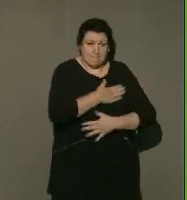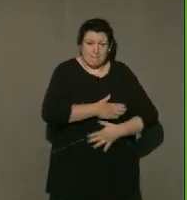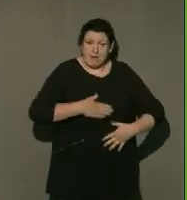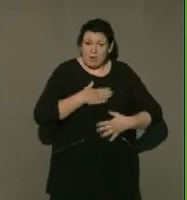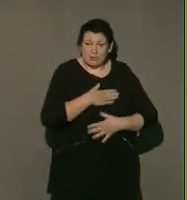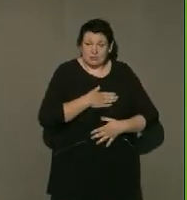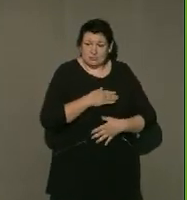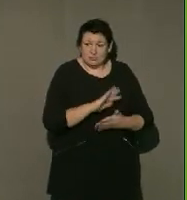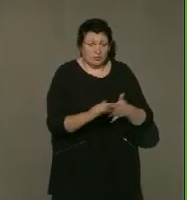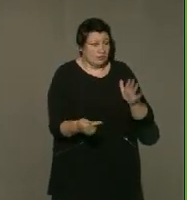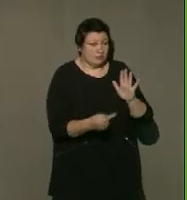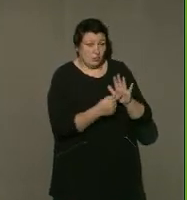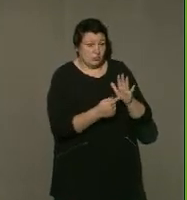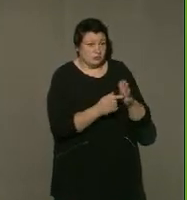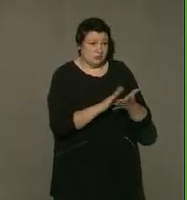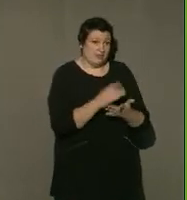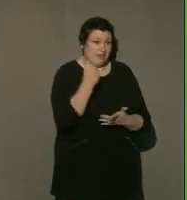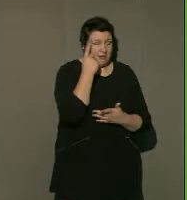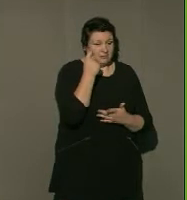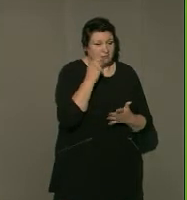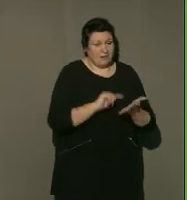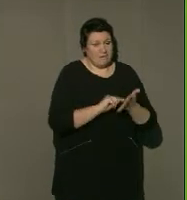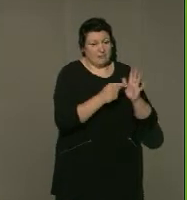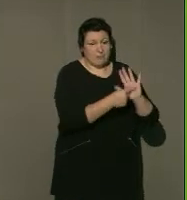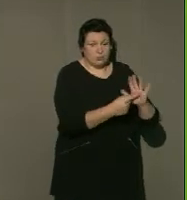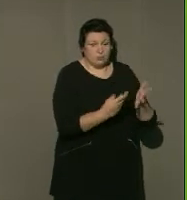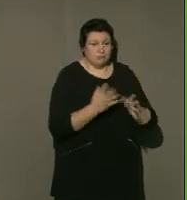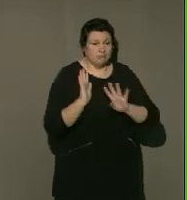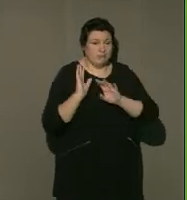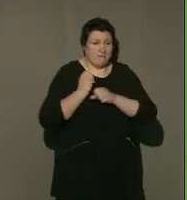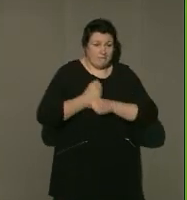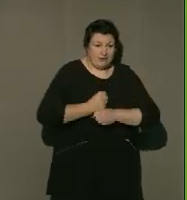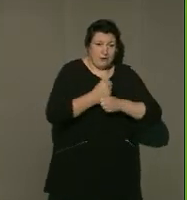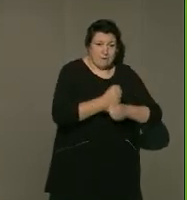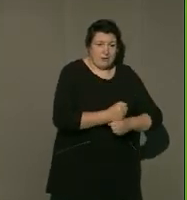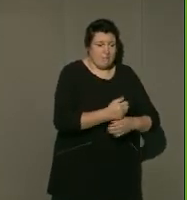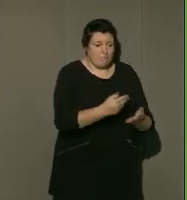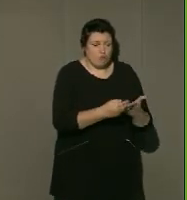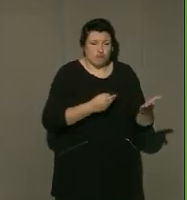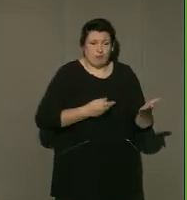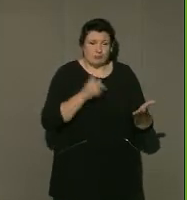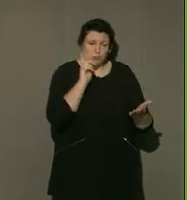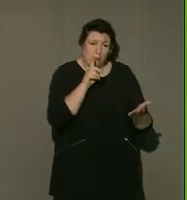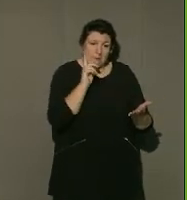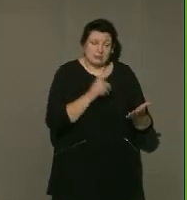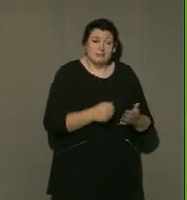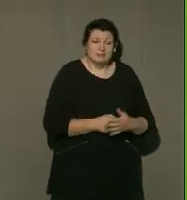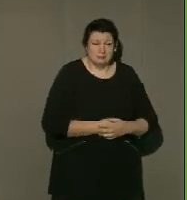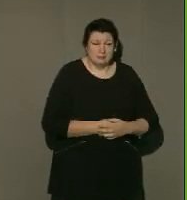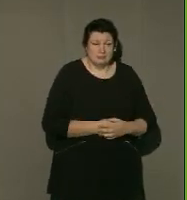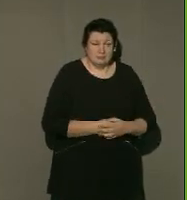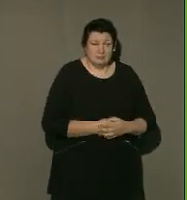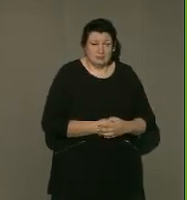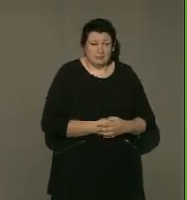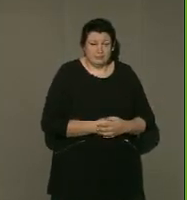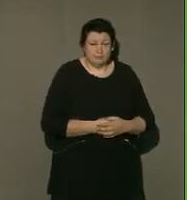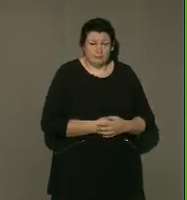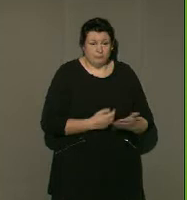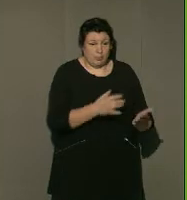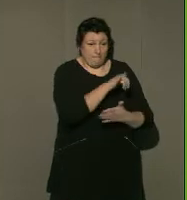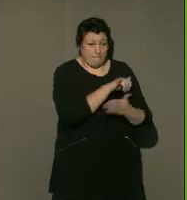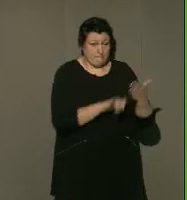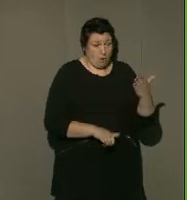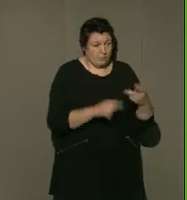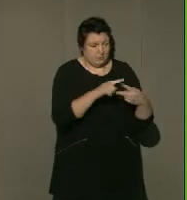the intention of the motion as a campaign for the rights of women, and that Green Party policy, UK law